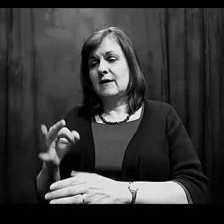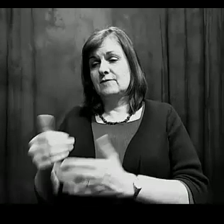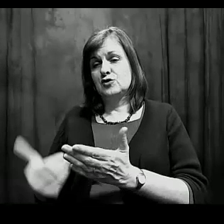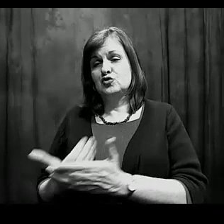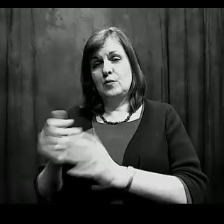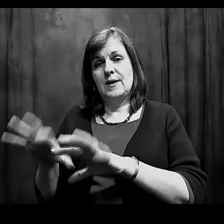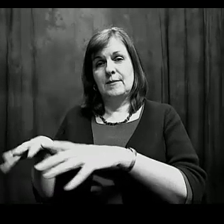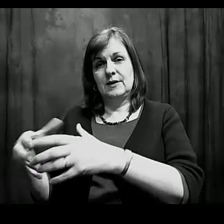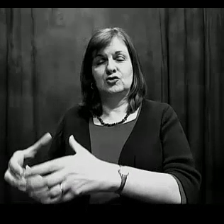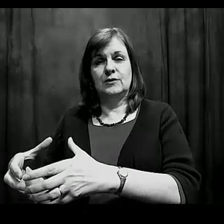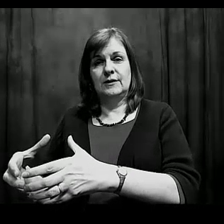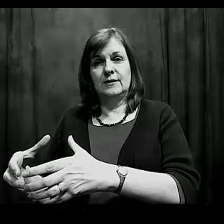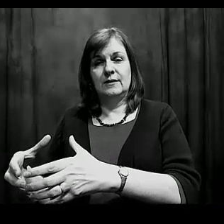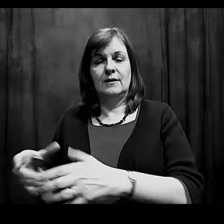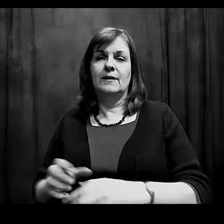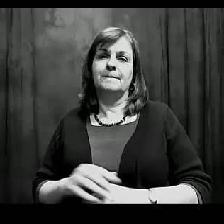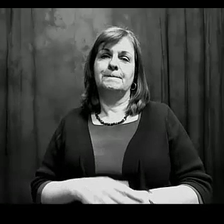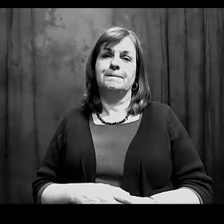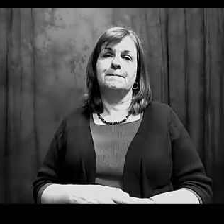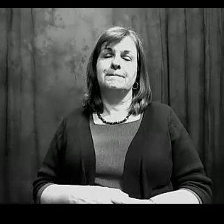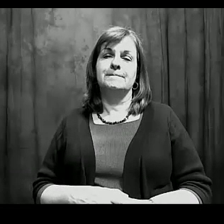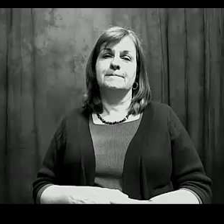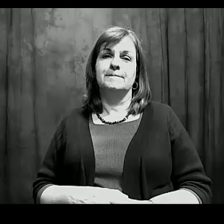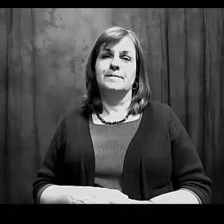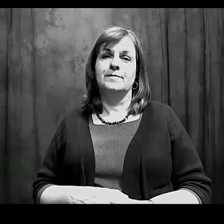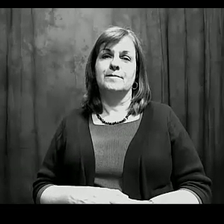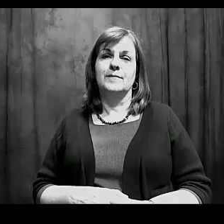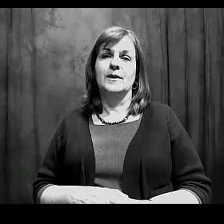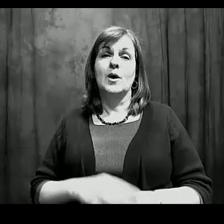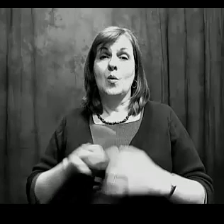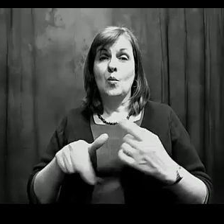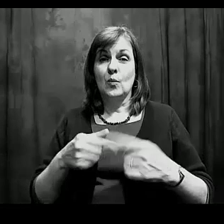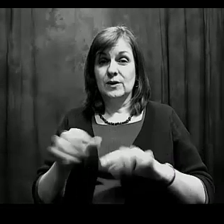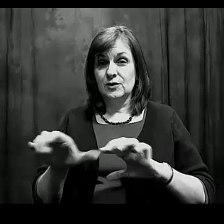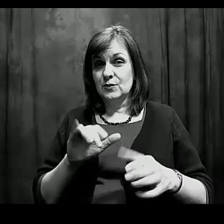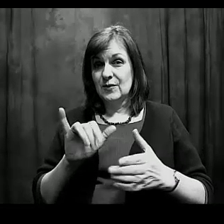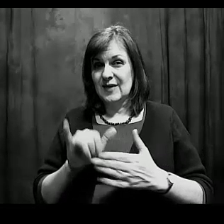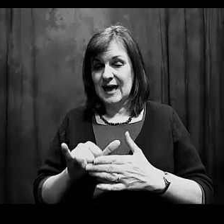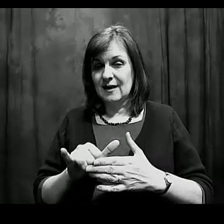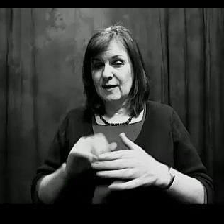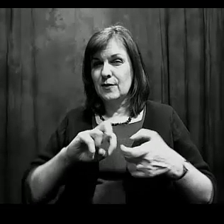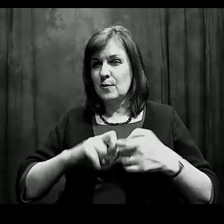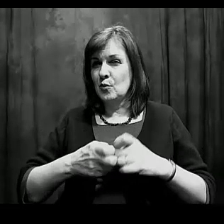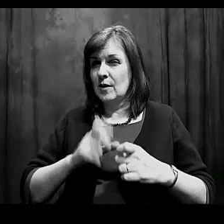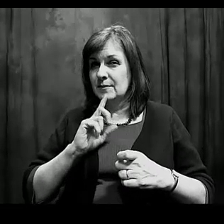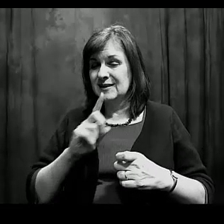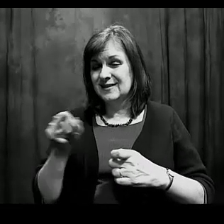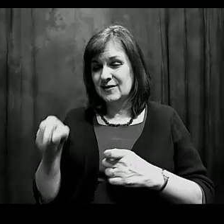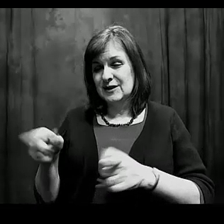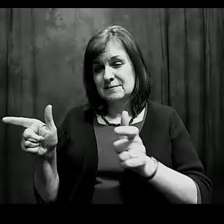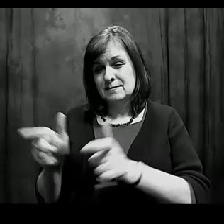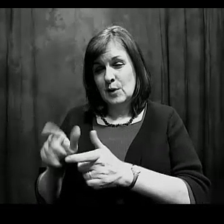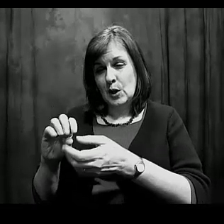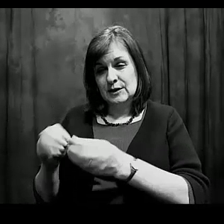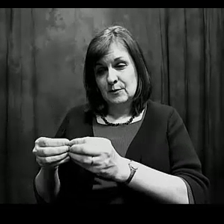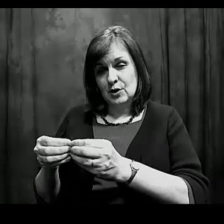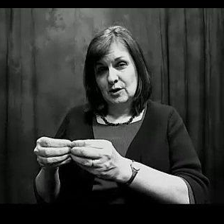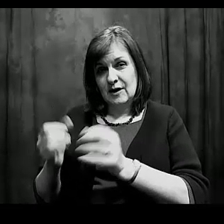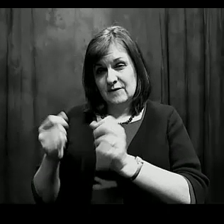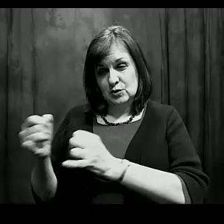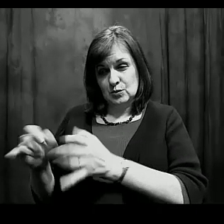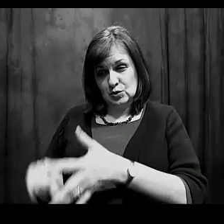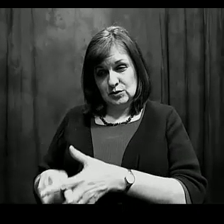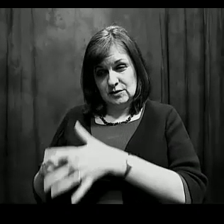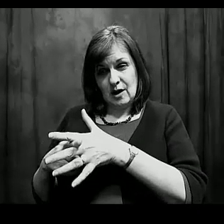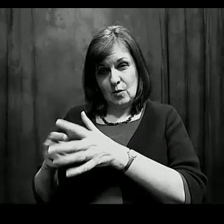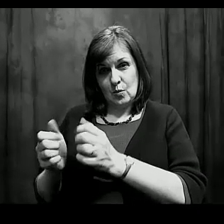population, okay? Well, the problem is that by doing this, those small number of individuals that